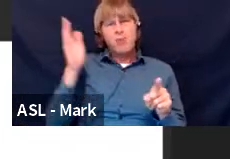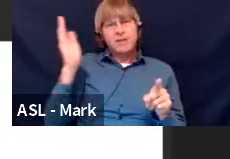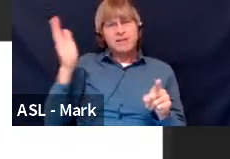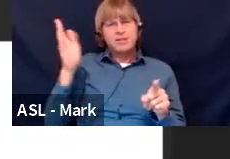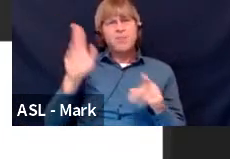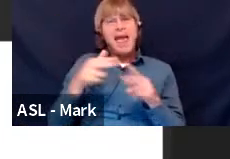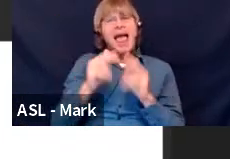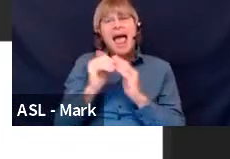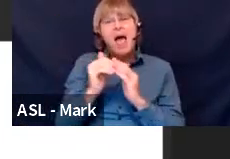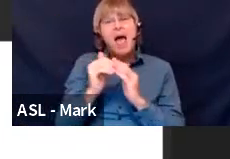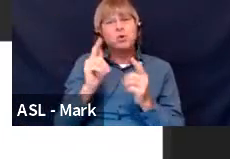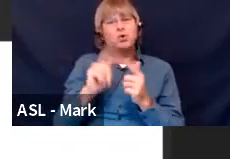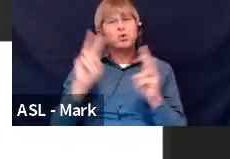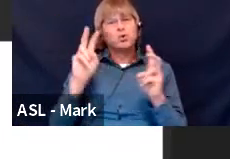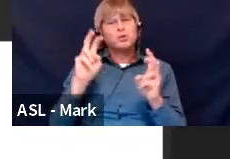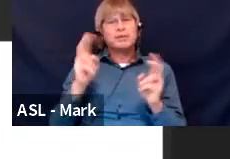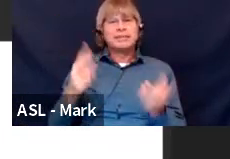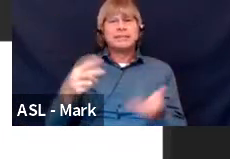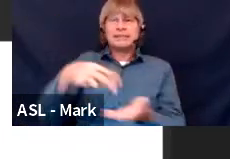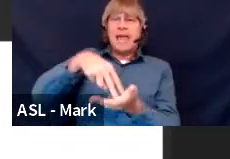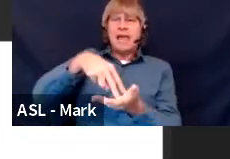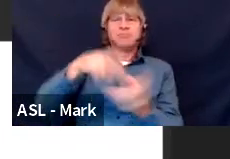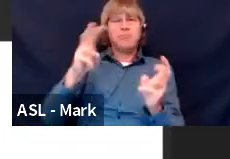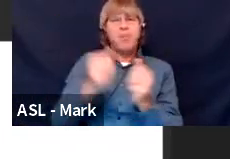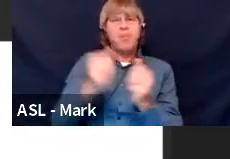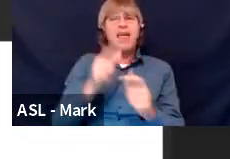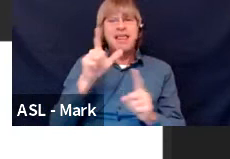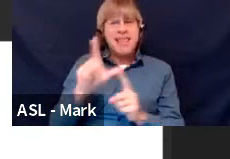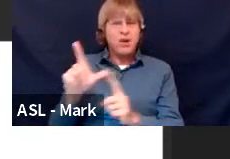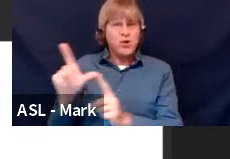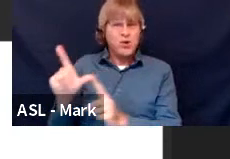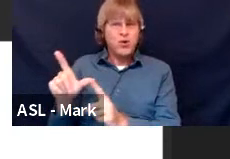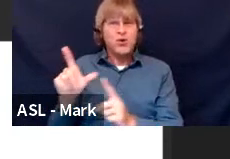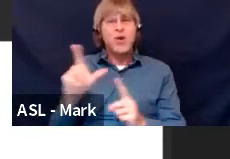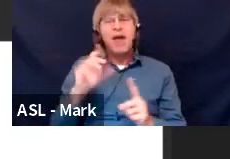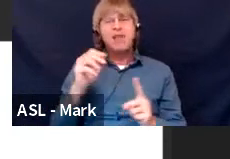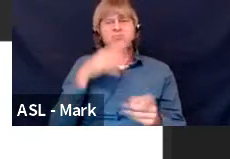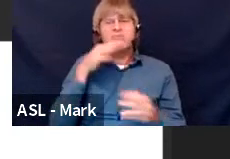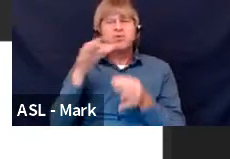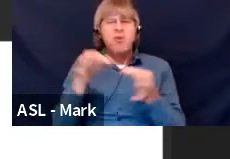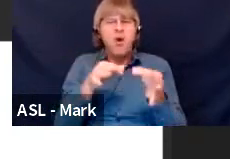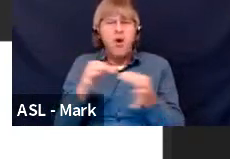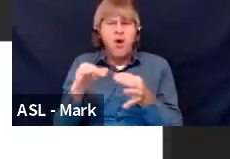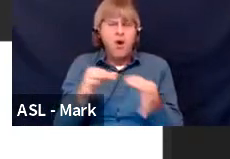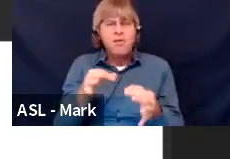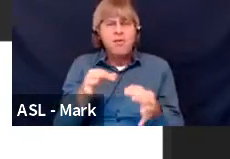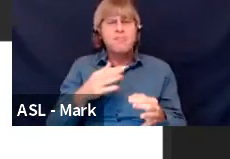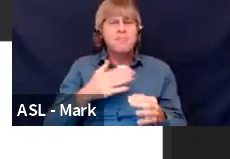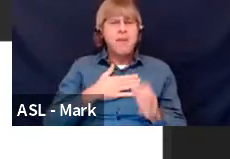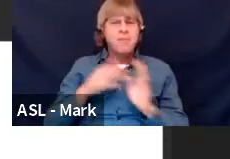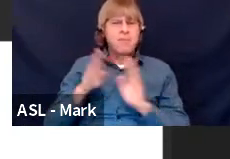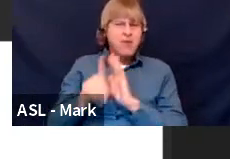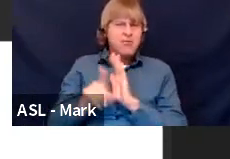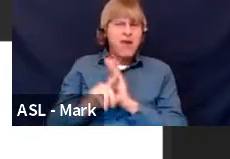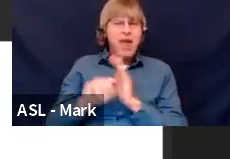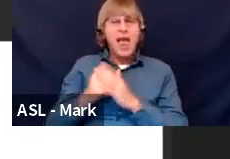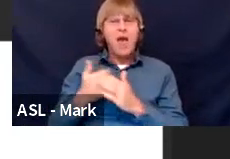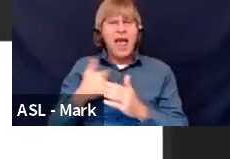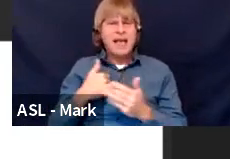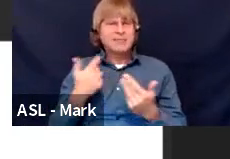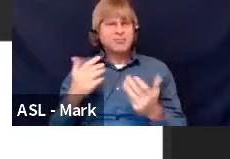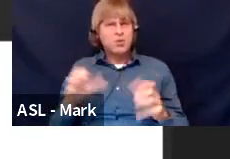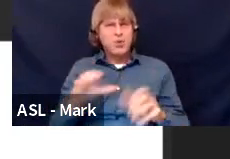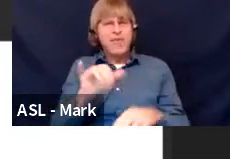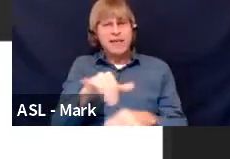is about how to take a stand with lettering. And I'm gonna talk a little bit about myself and how I was able to do